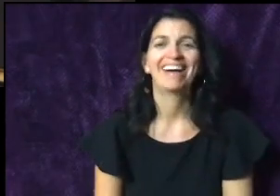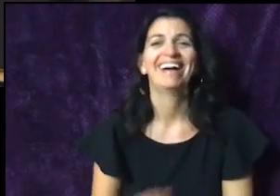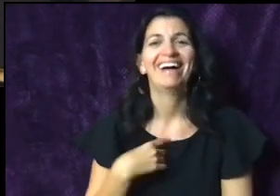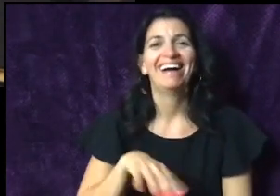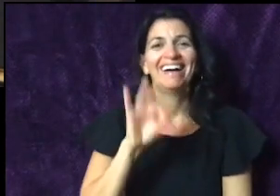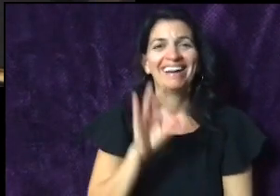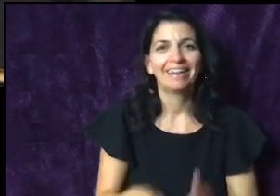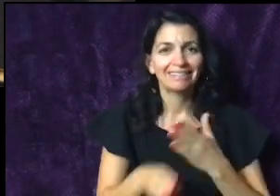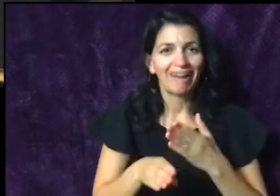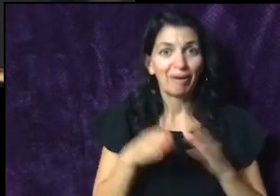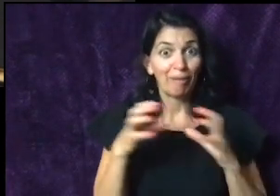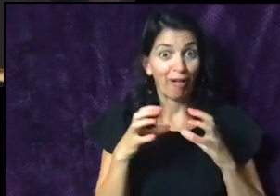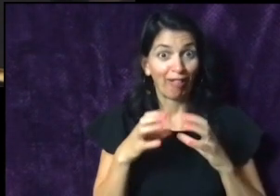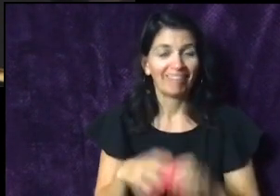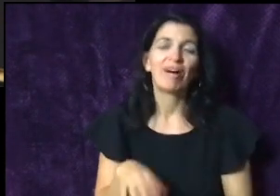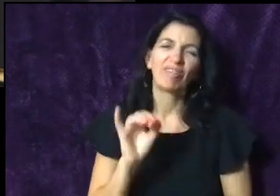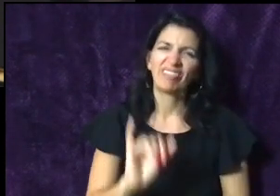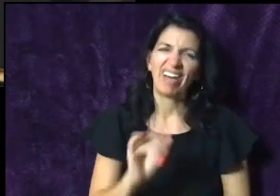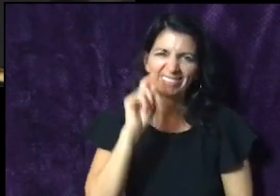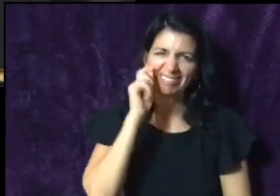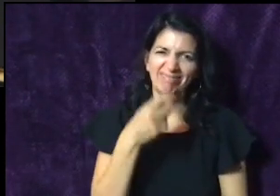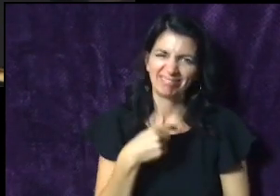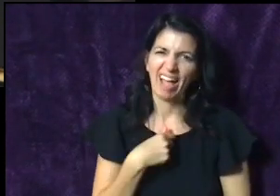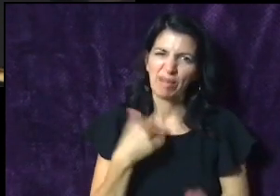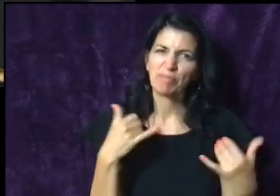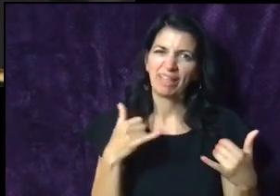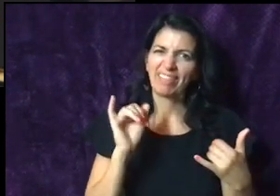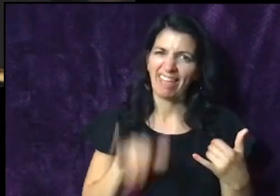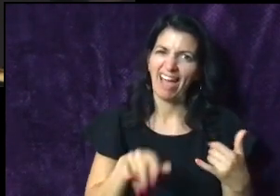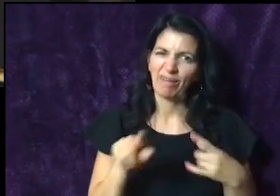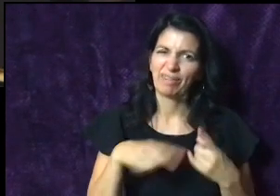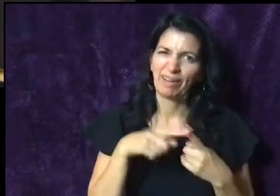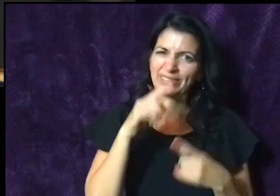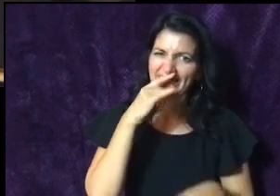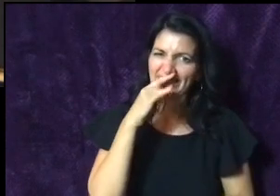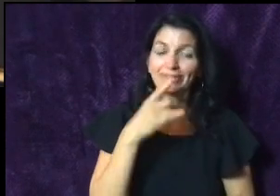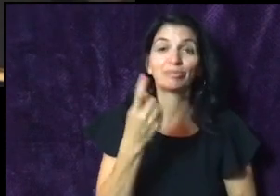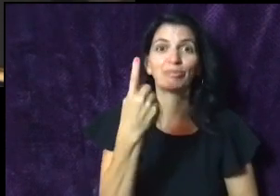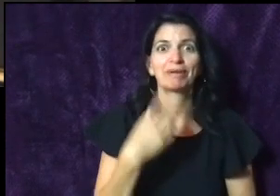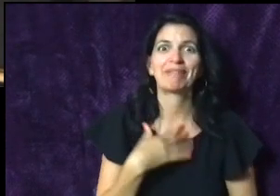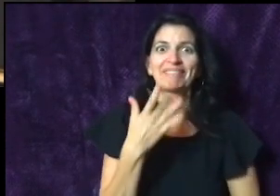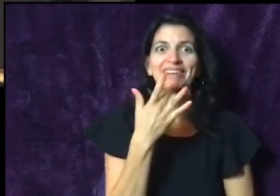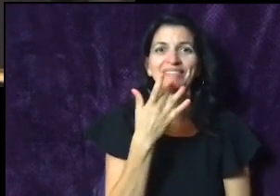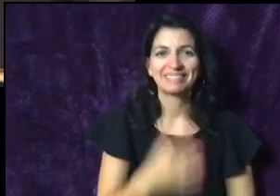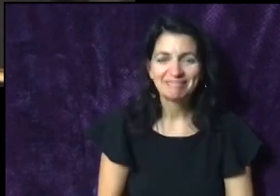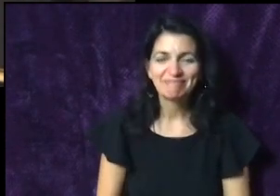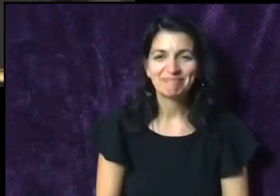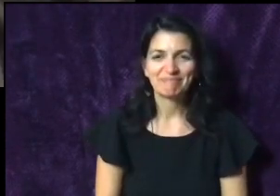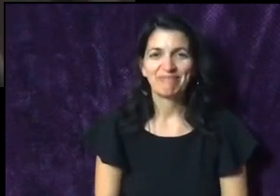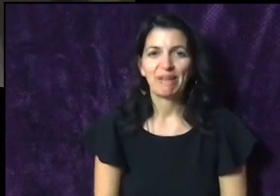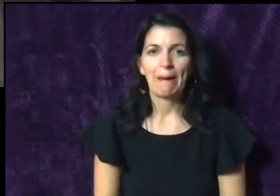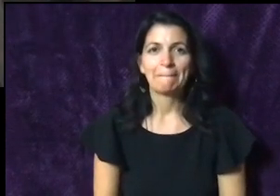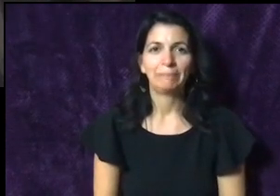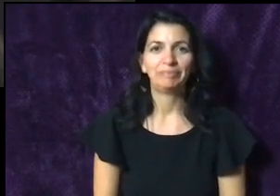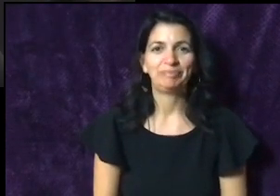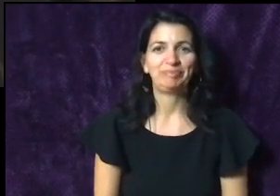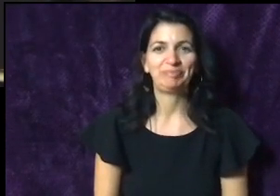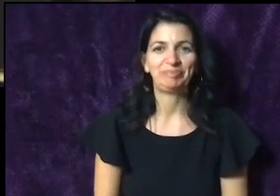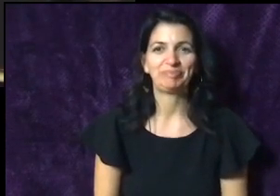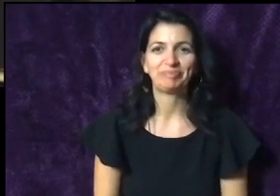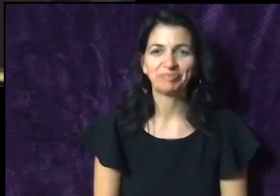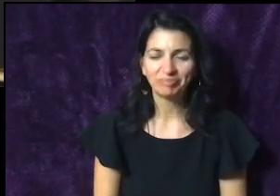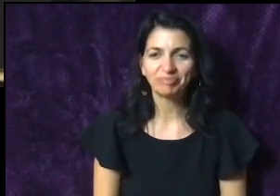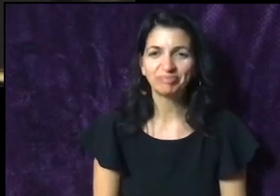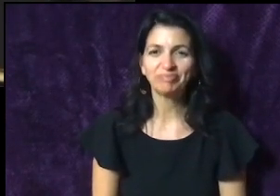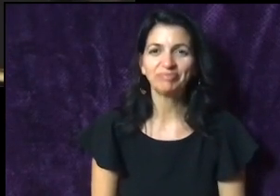Oh, I found a soccer ball. Awesome. Soccer was the sport I played as a kid, and it's one of my favorites. So I'll put that up with Beethoven too.